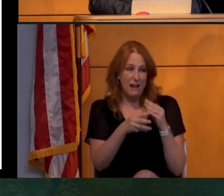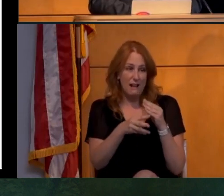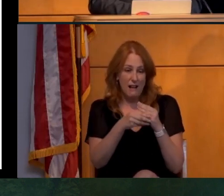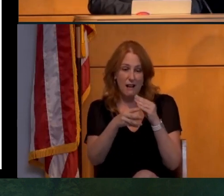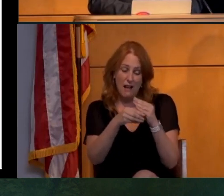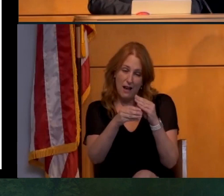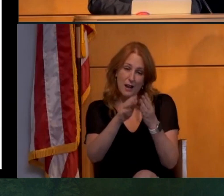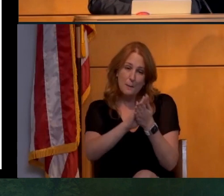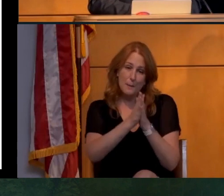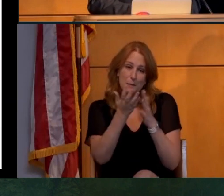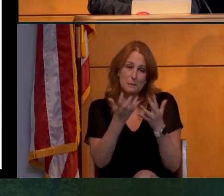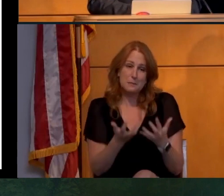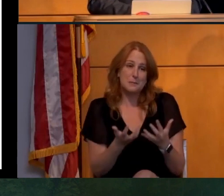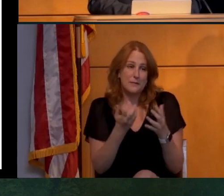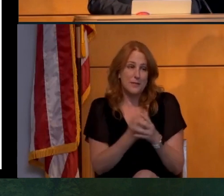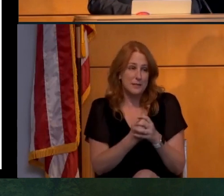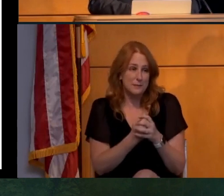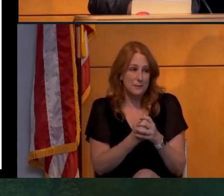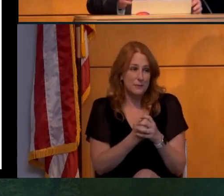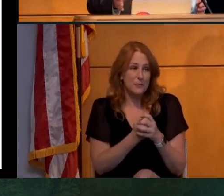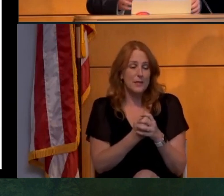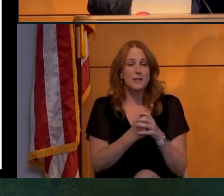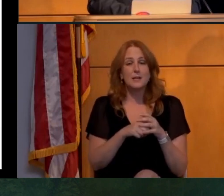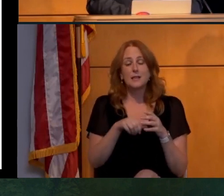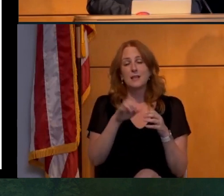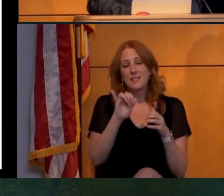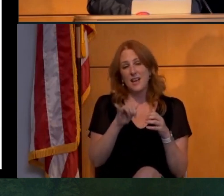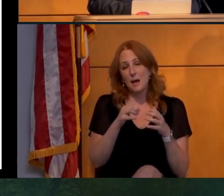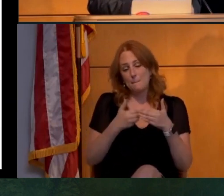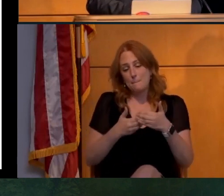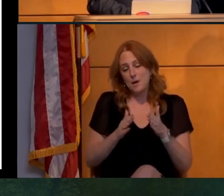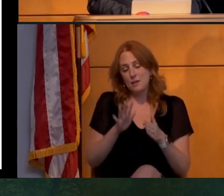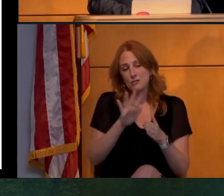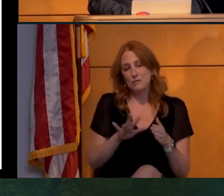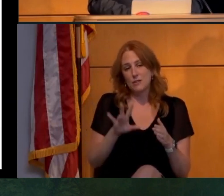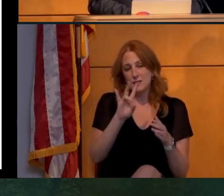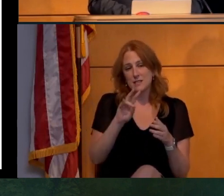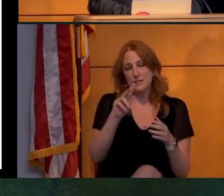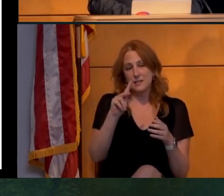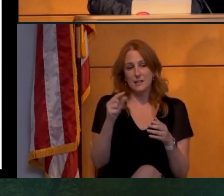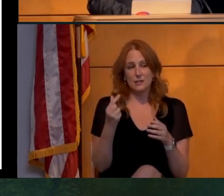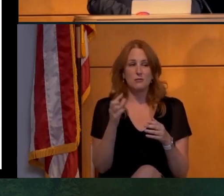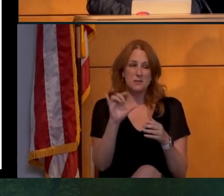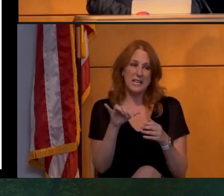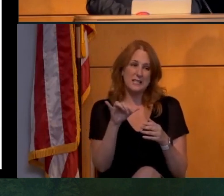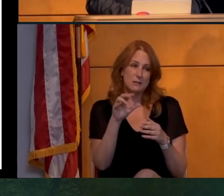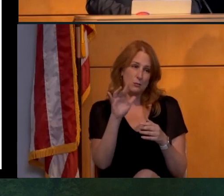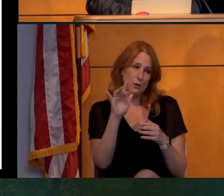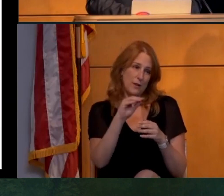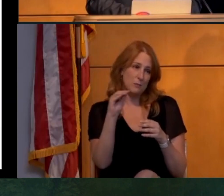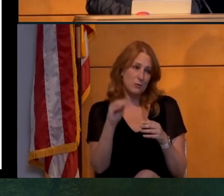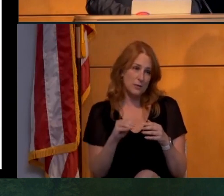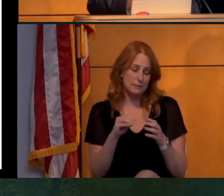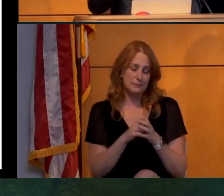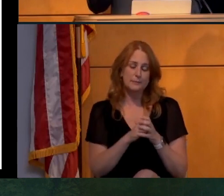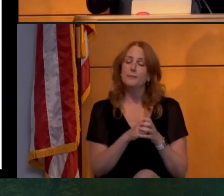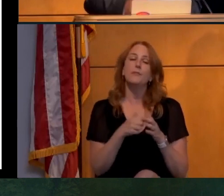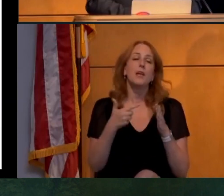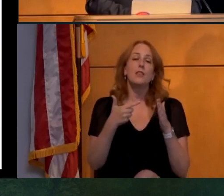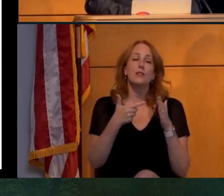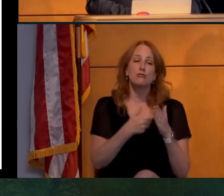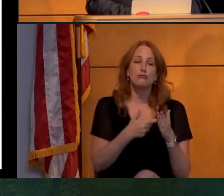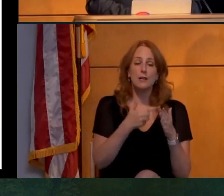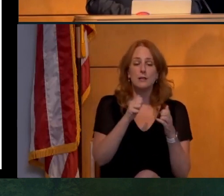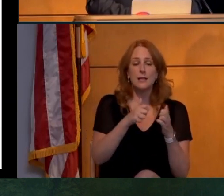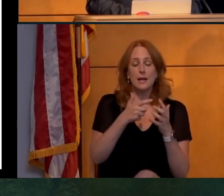And our avionics box is around 7 kilograms to 25%. The drill can